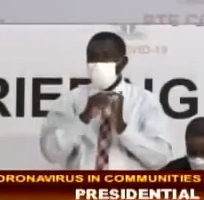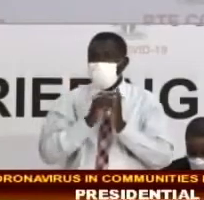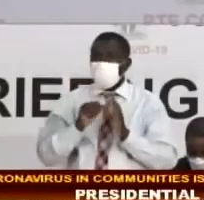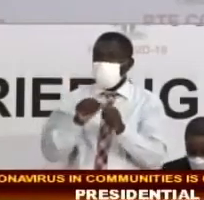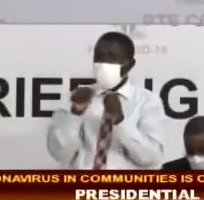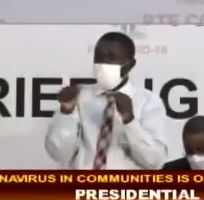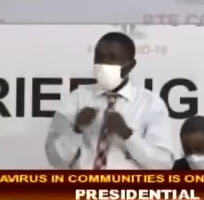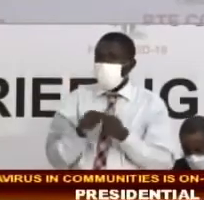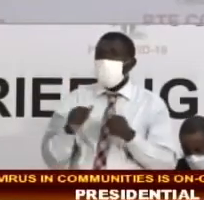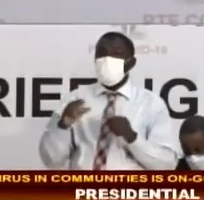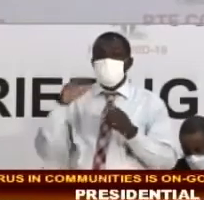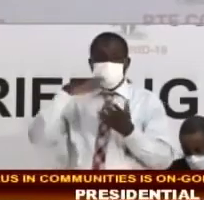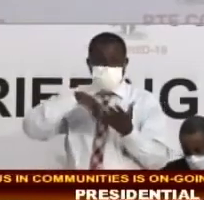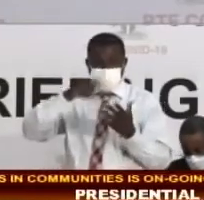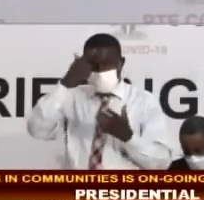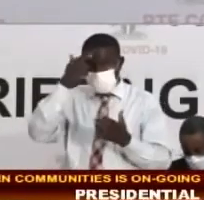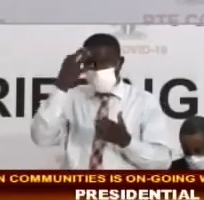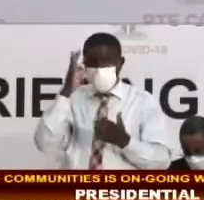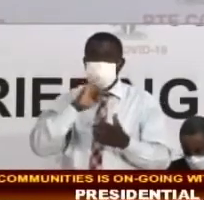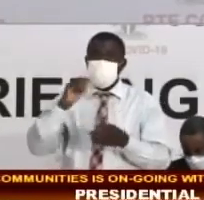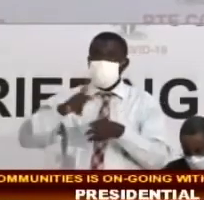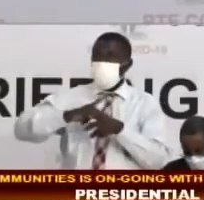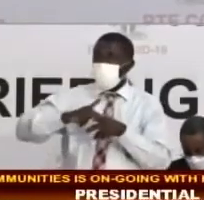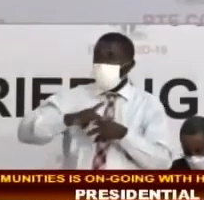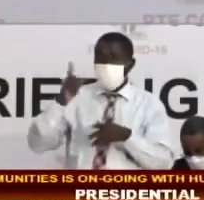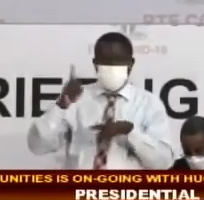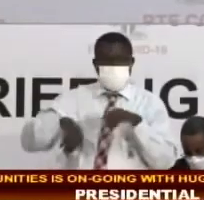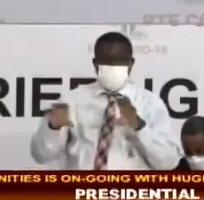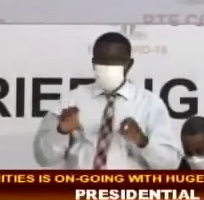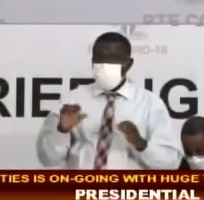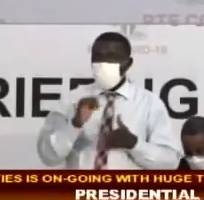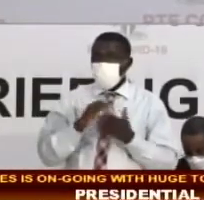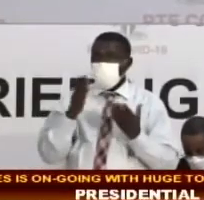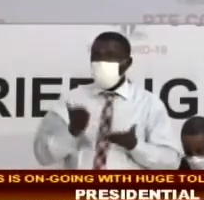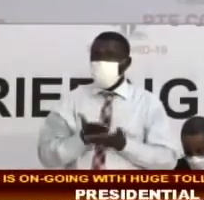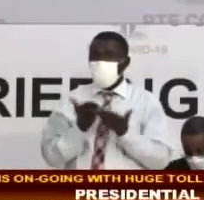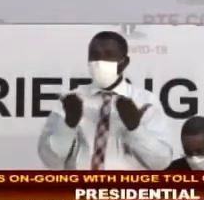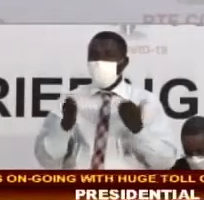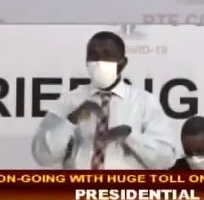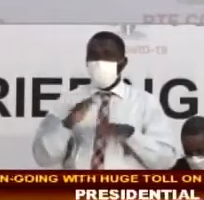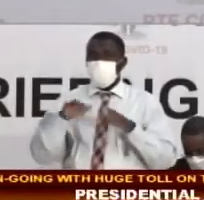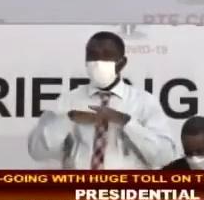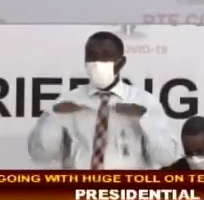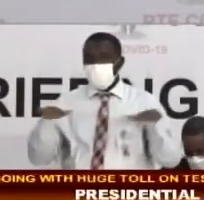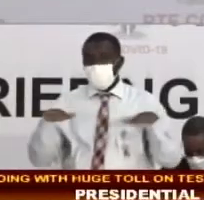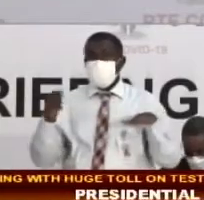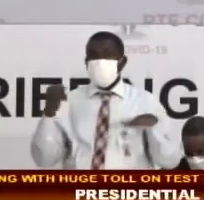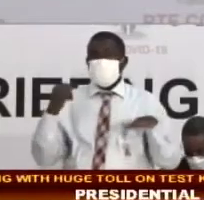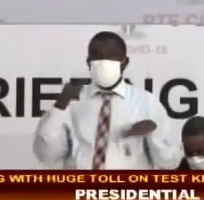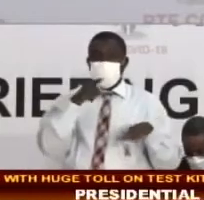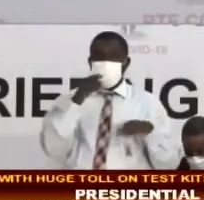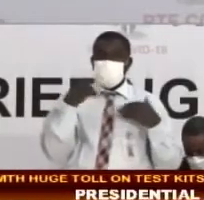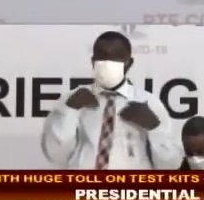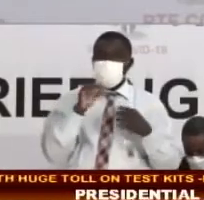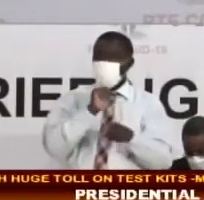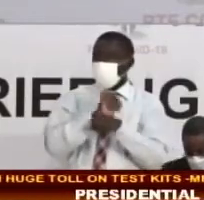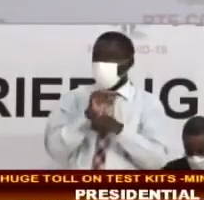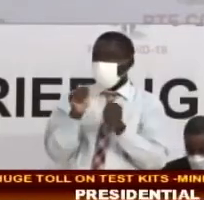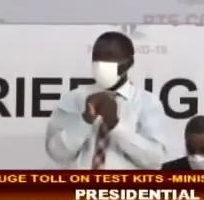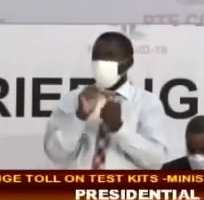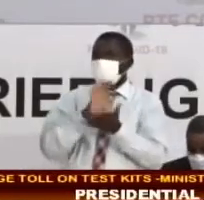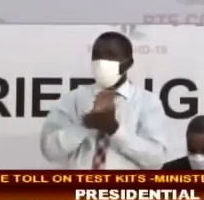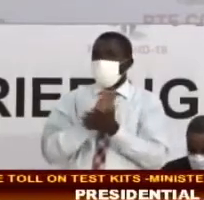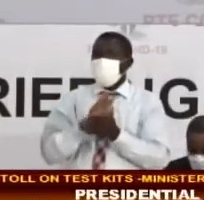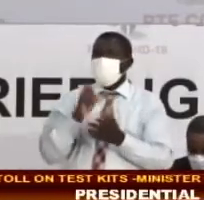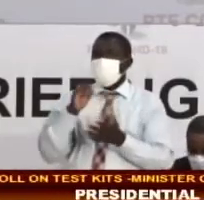some practicals we can't do, engineering, some of them are not available at the level, you will have to liaise with your school to then say,